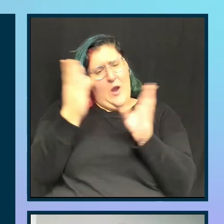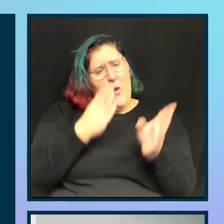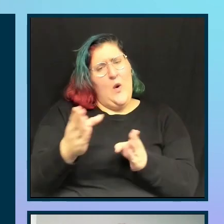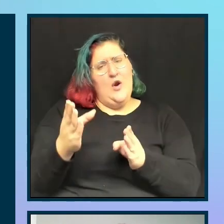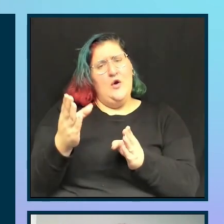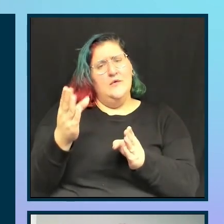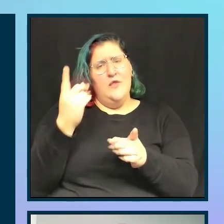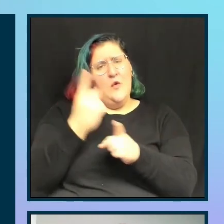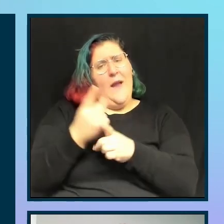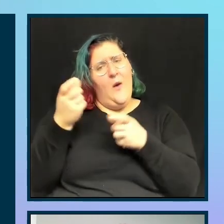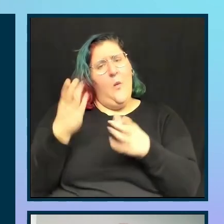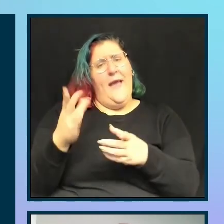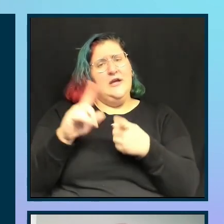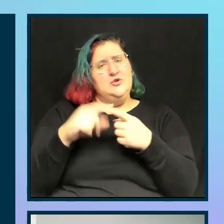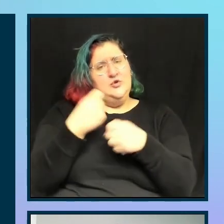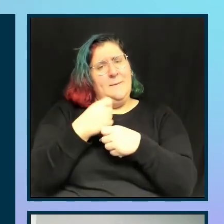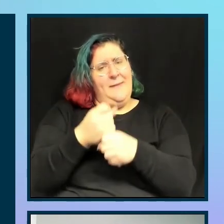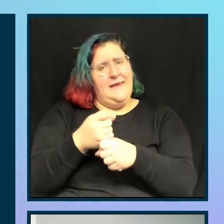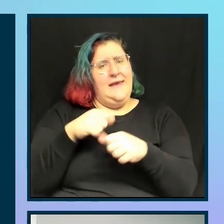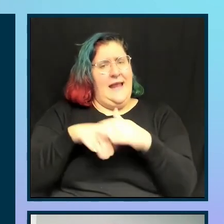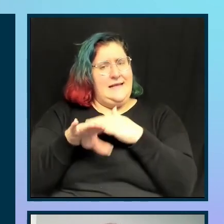going through the rest of the production process.